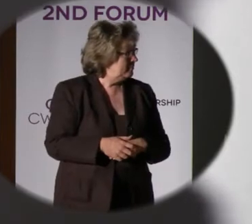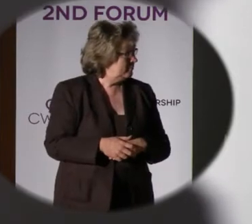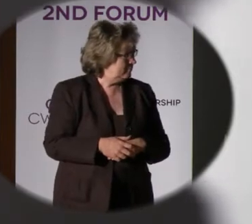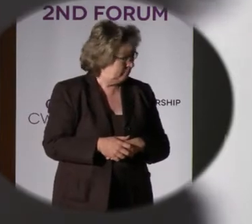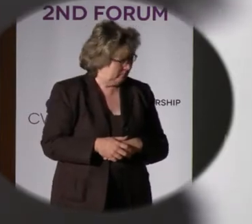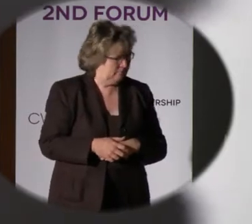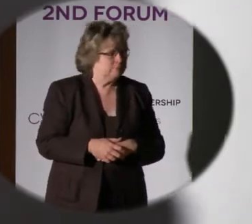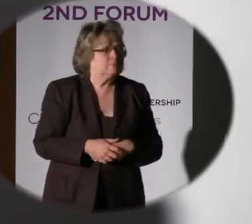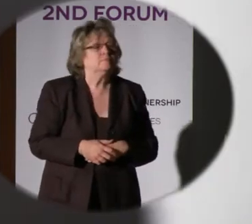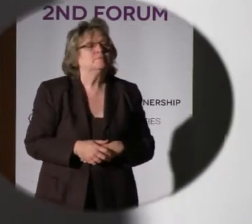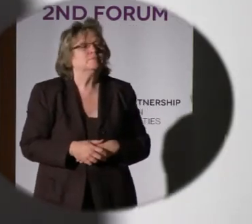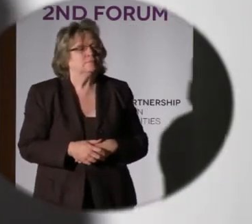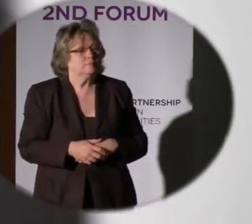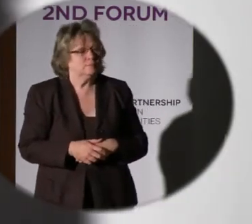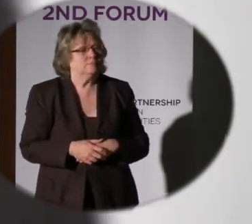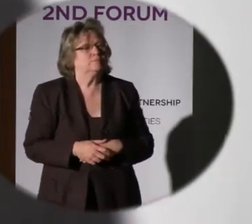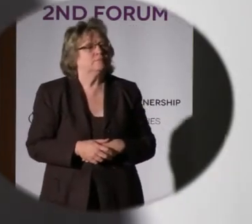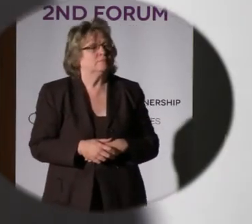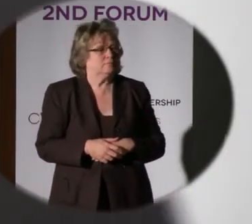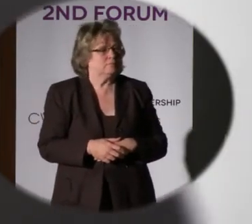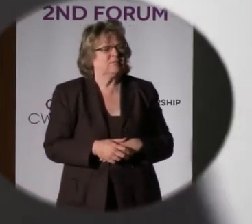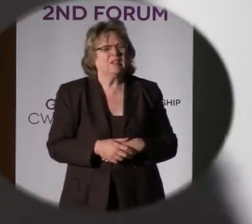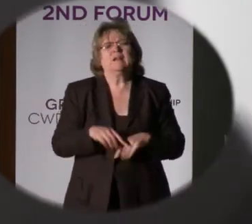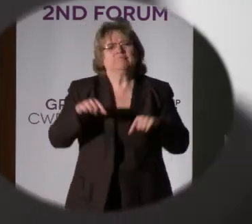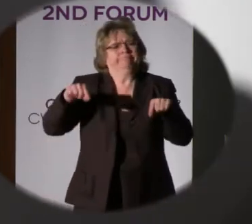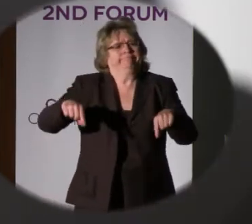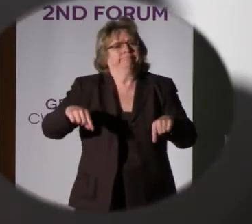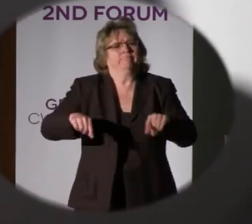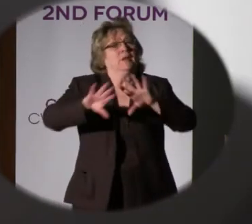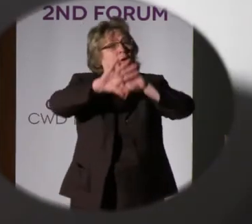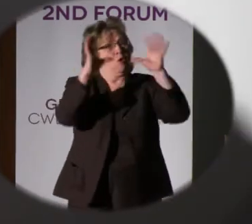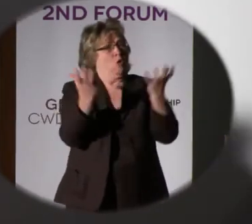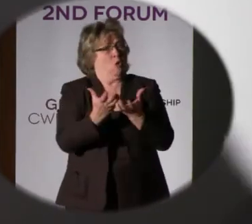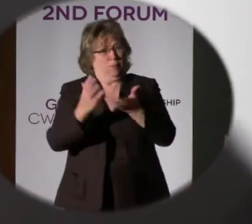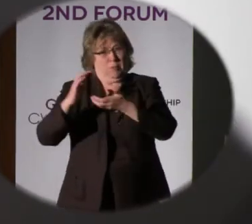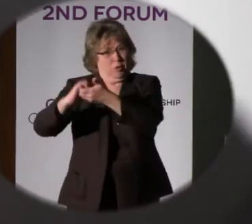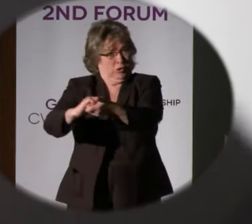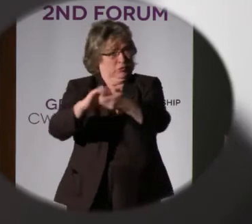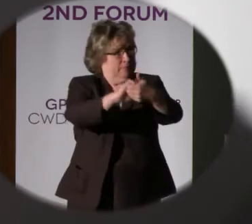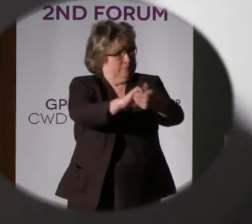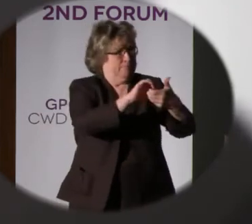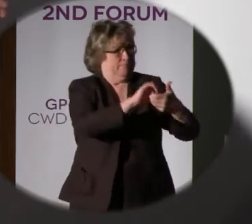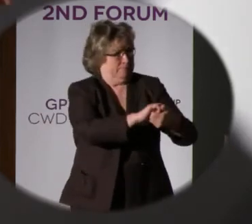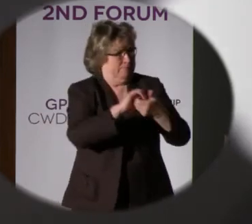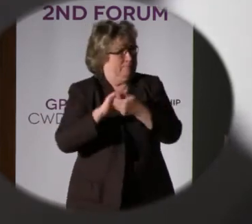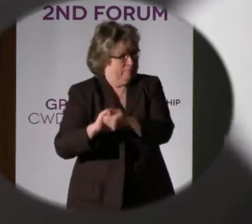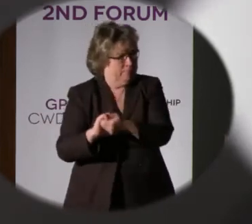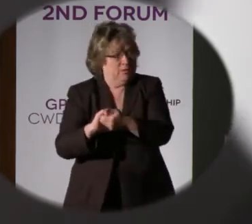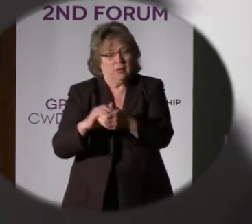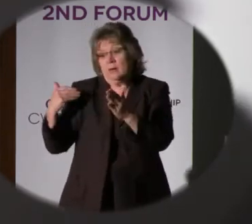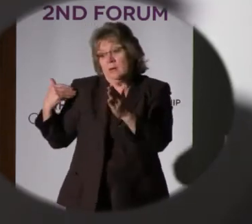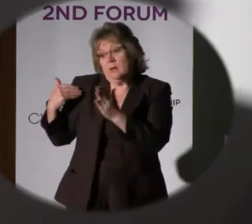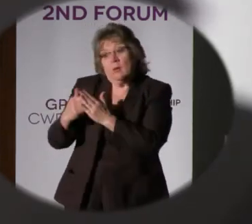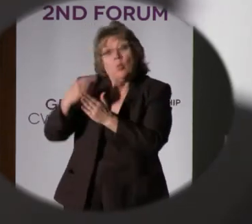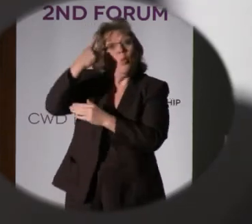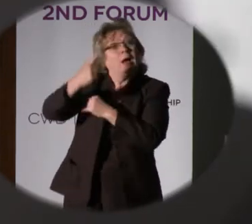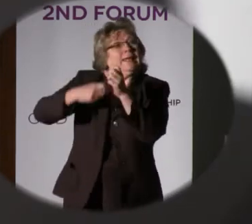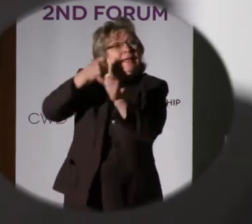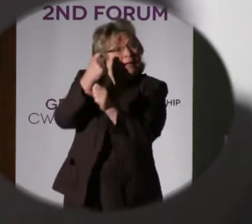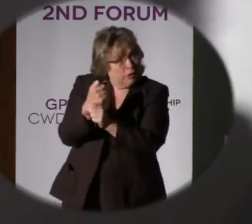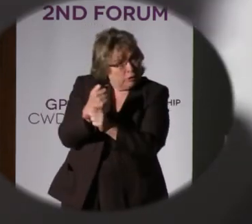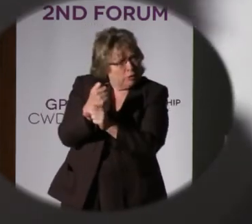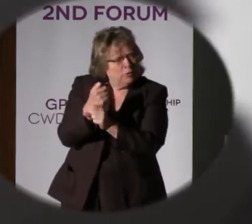year of activities of the Global Partnership. And I'm happy to introduce